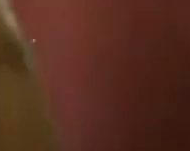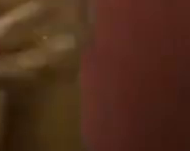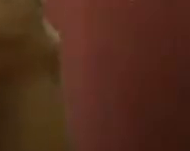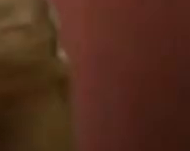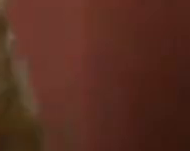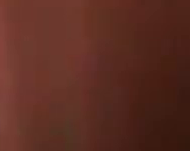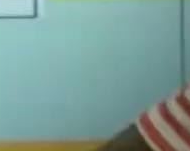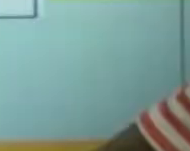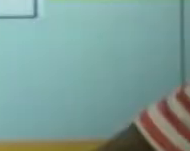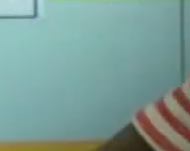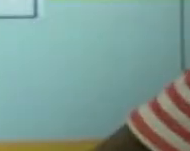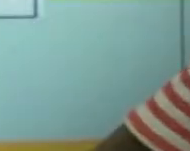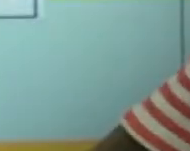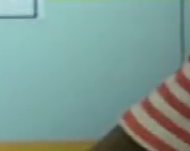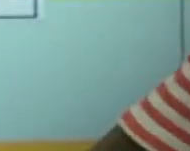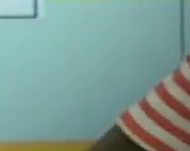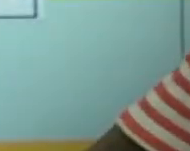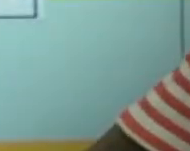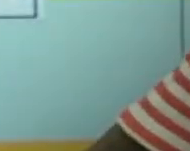wewe ninakuona sana.